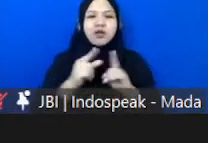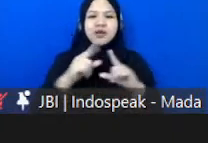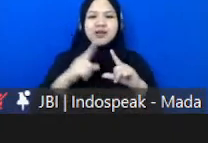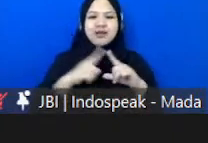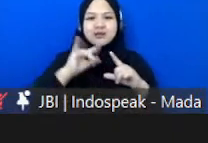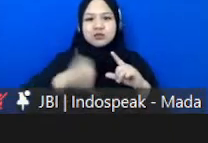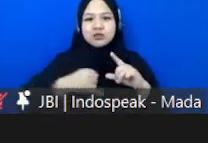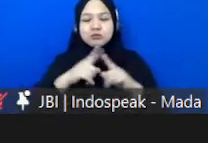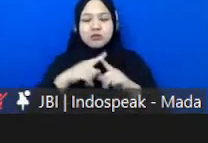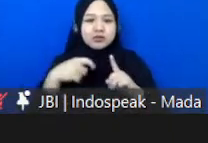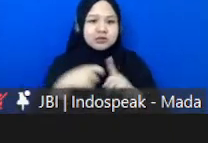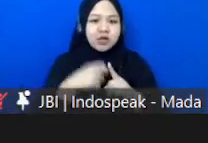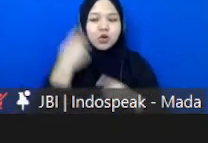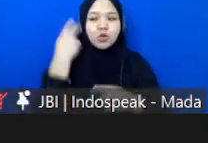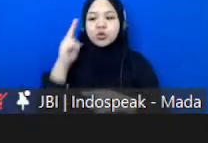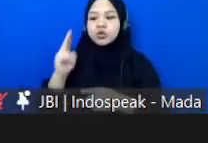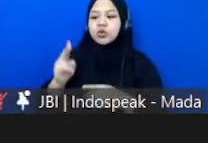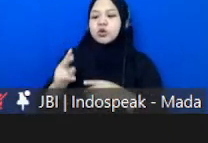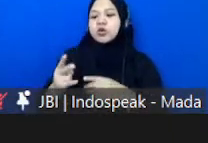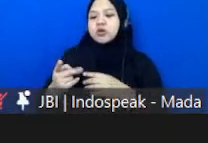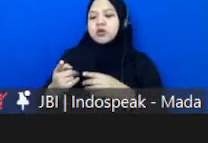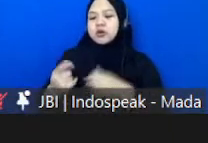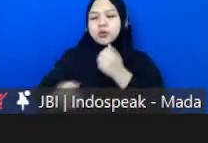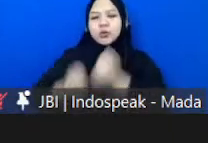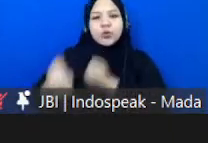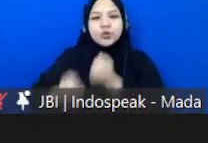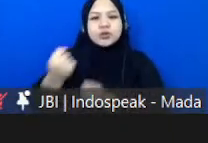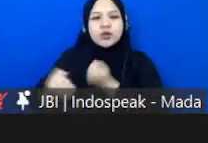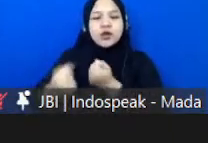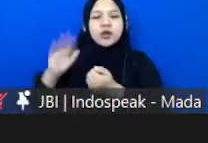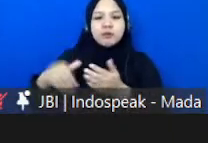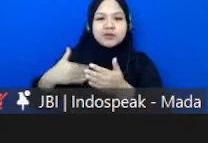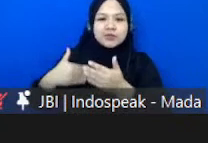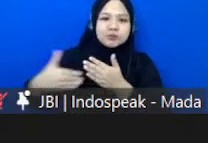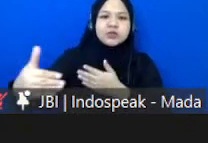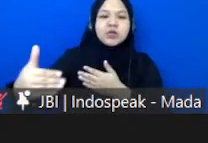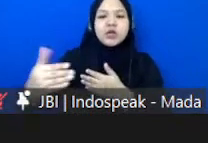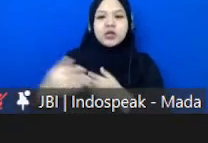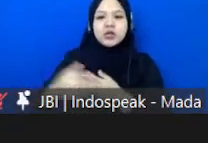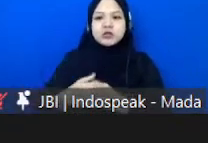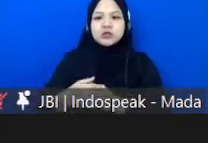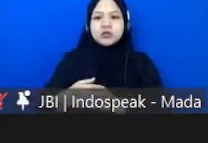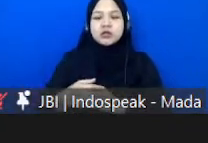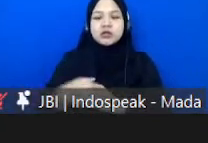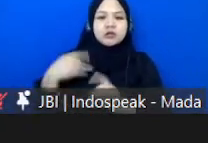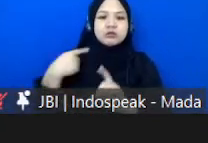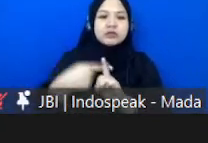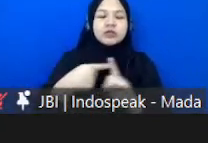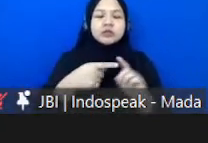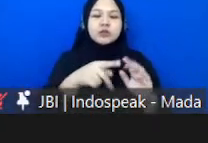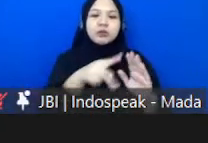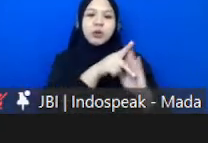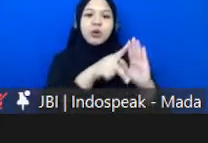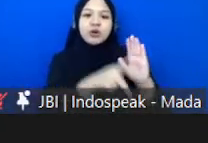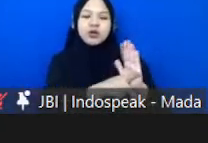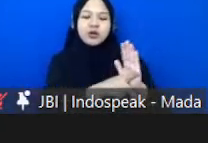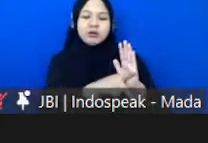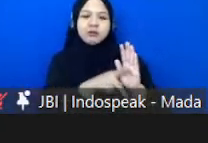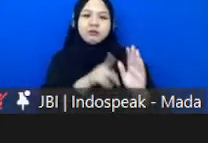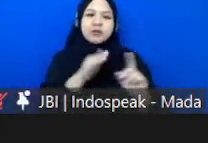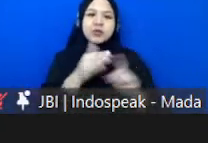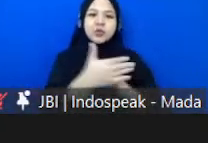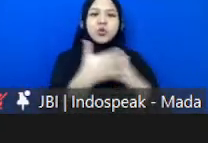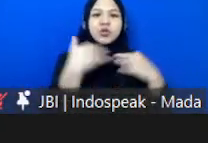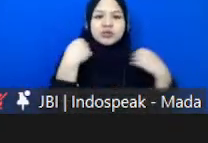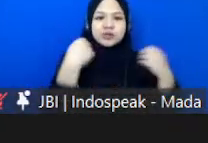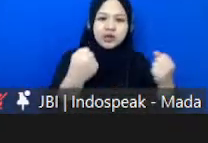sector, particularly with the establishment of the National Health Insurance Scheme. And there was, not surprisingly,